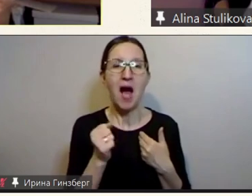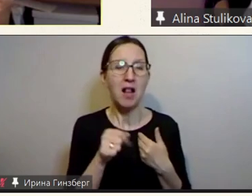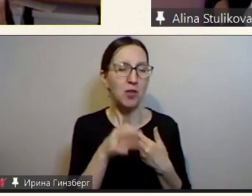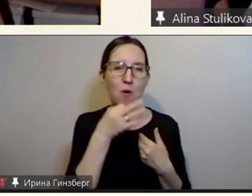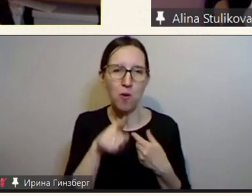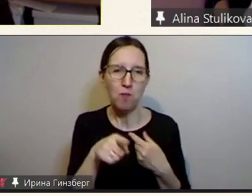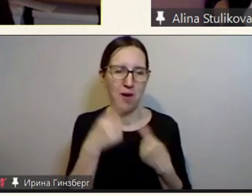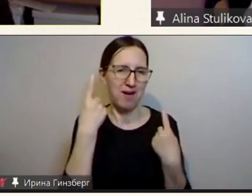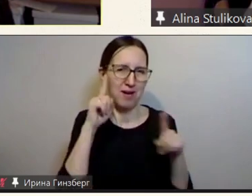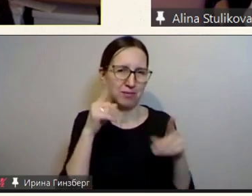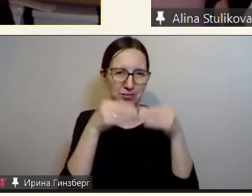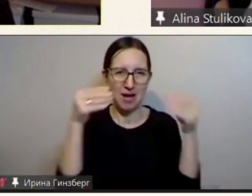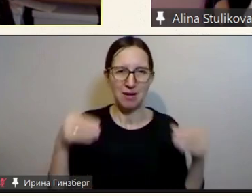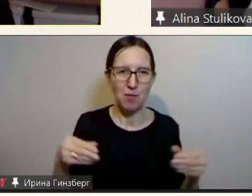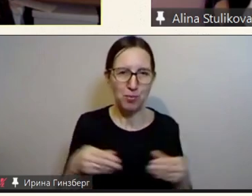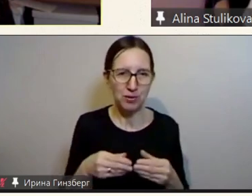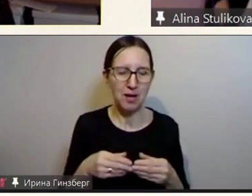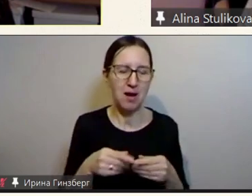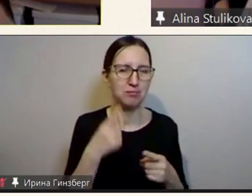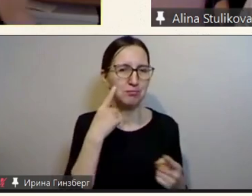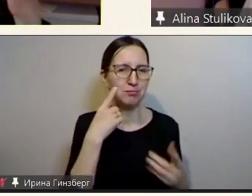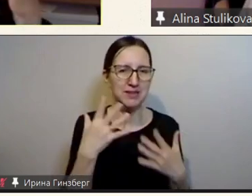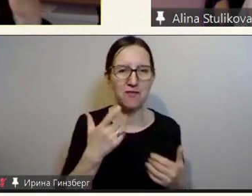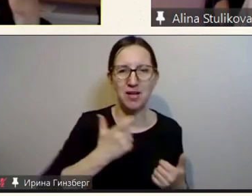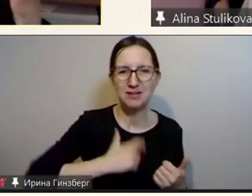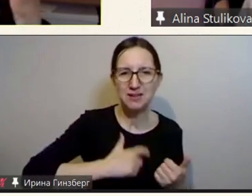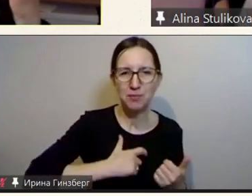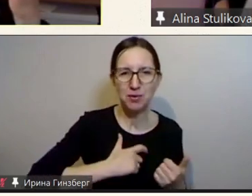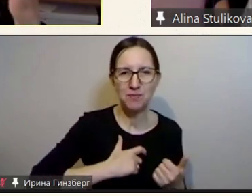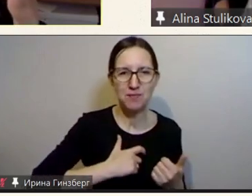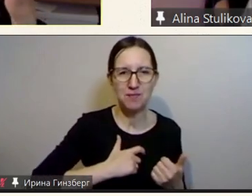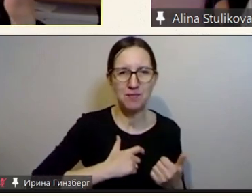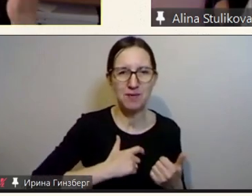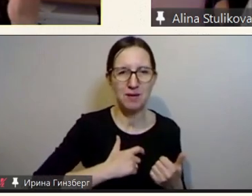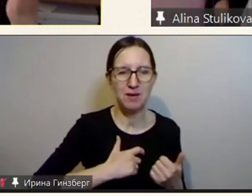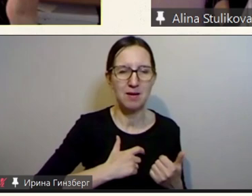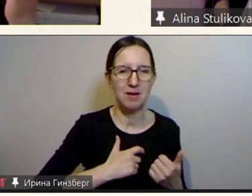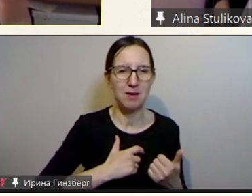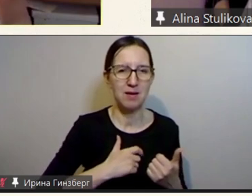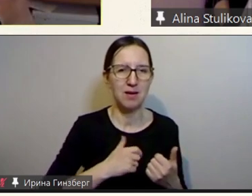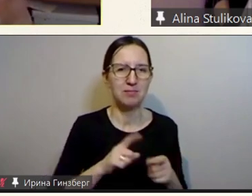different experience as well. Some of them are a little overwhelming, some